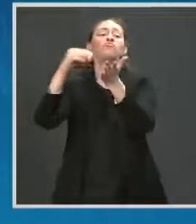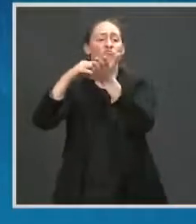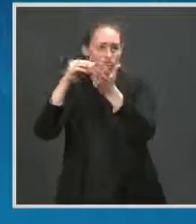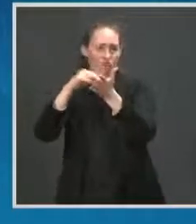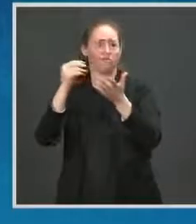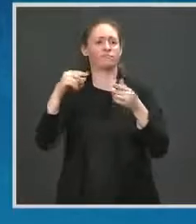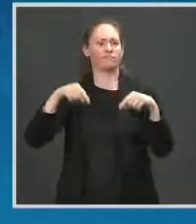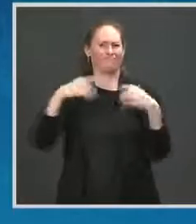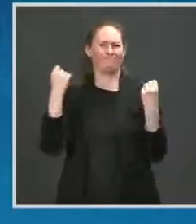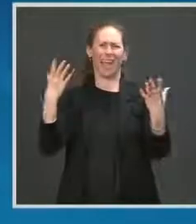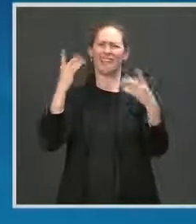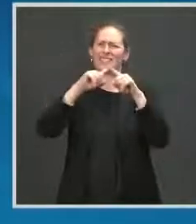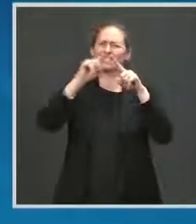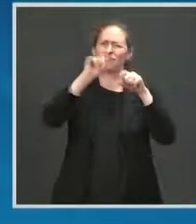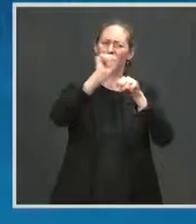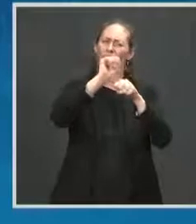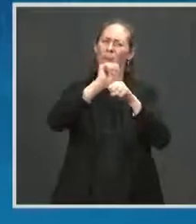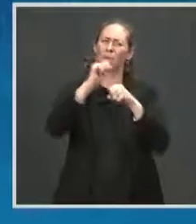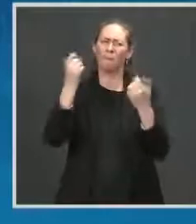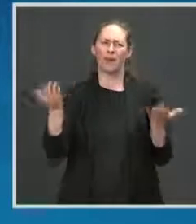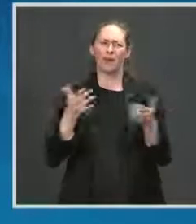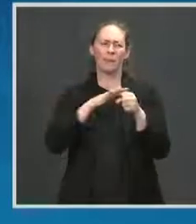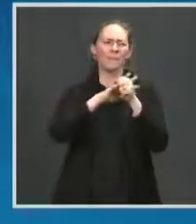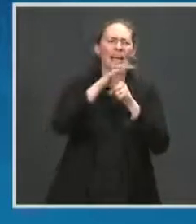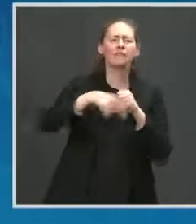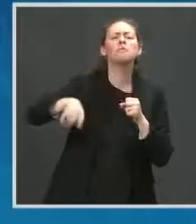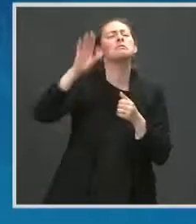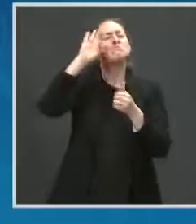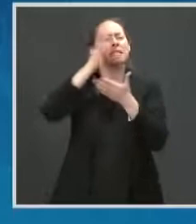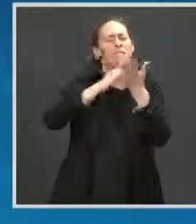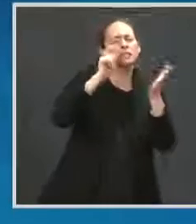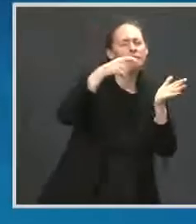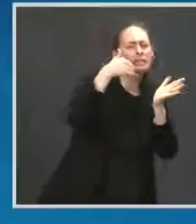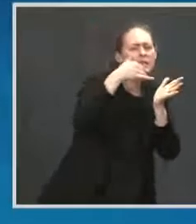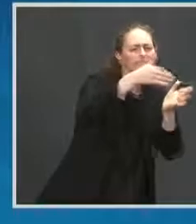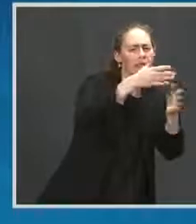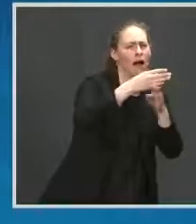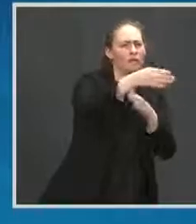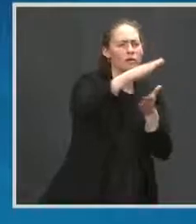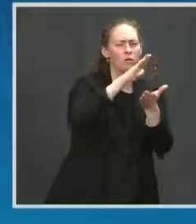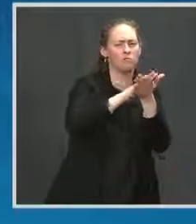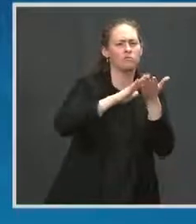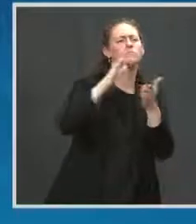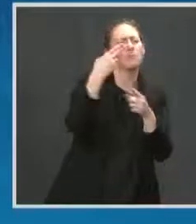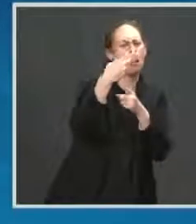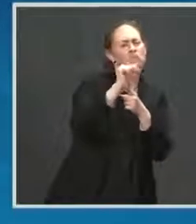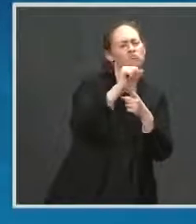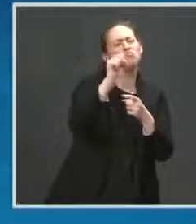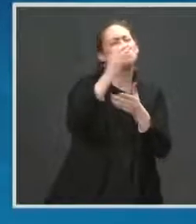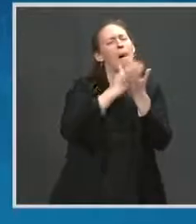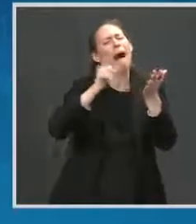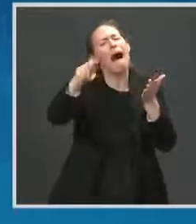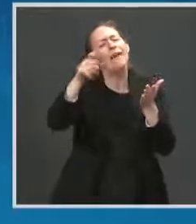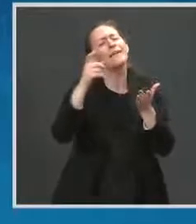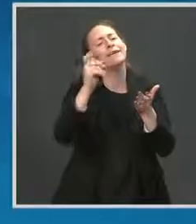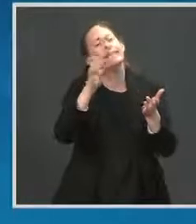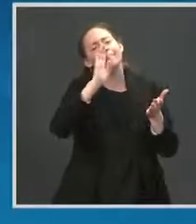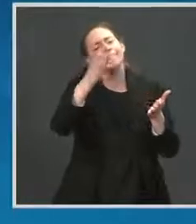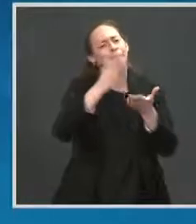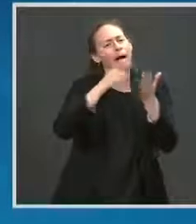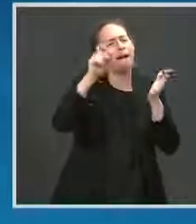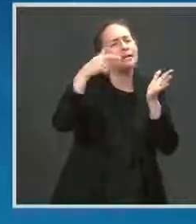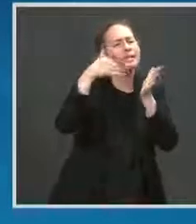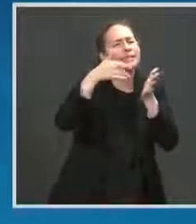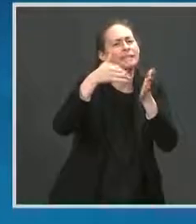there require some education after high school. Let's speak that truth. The truth is that